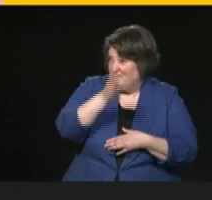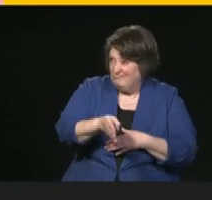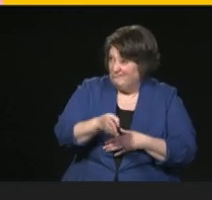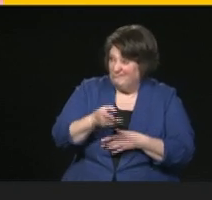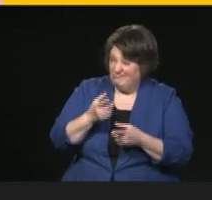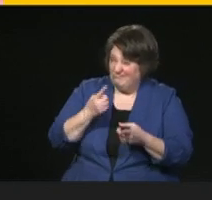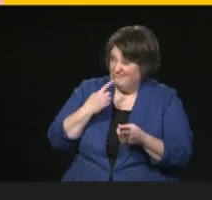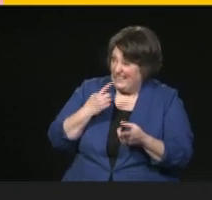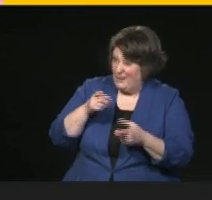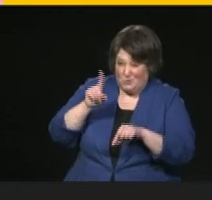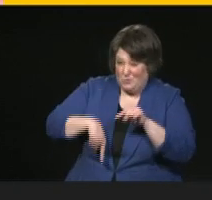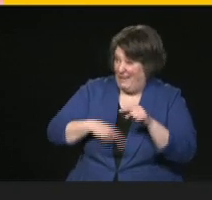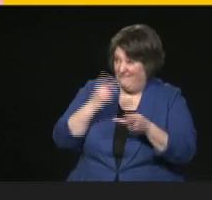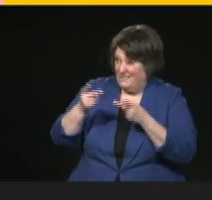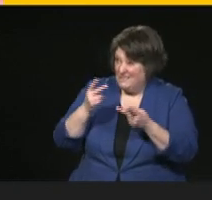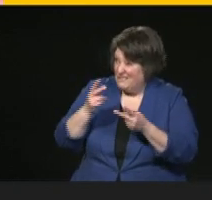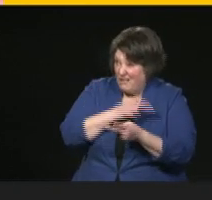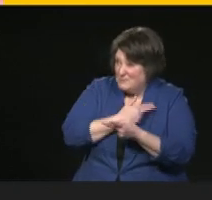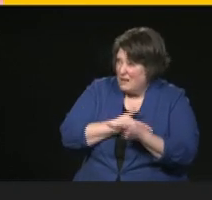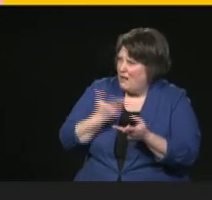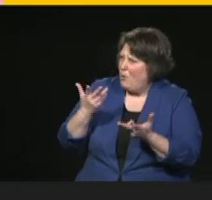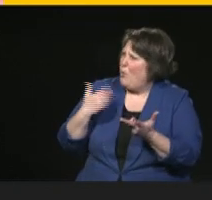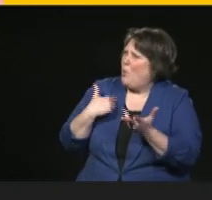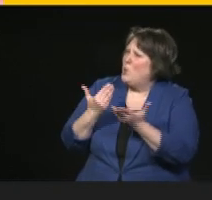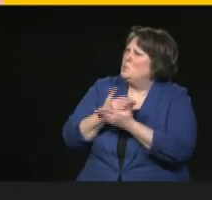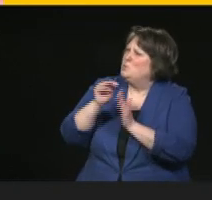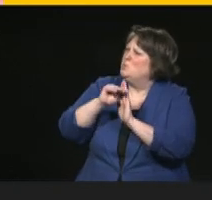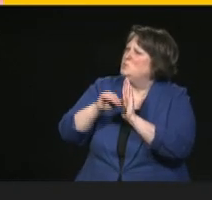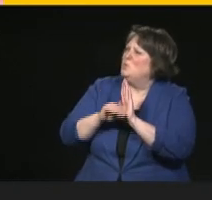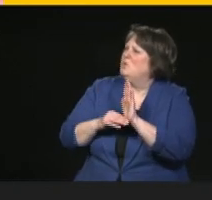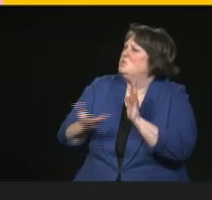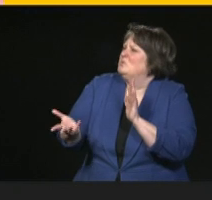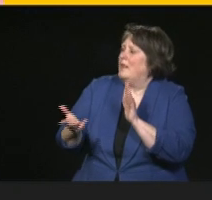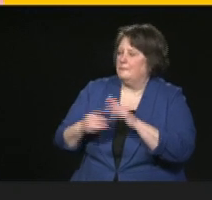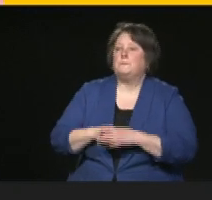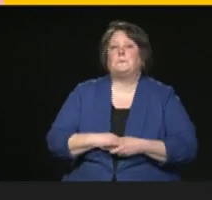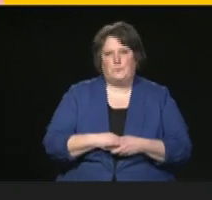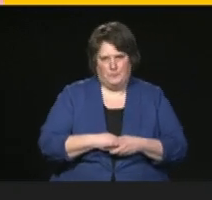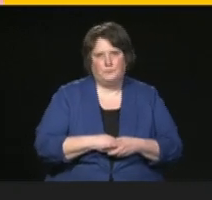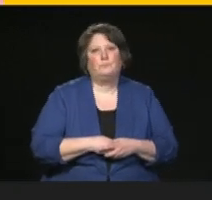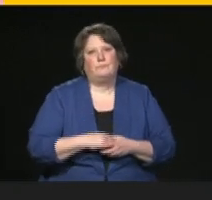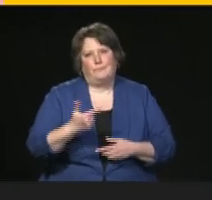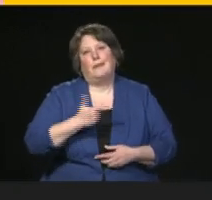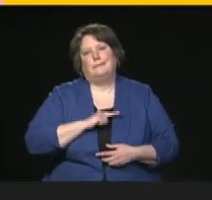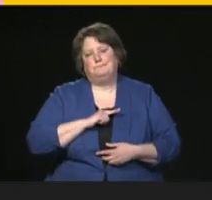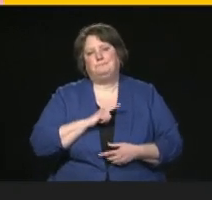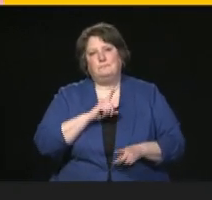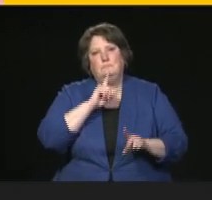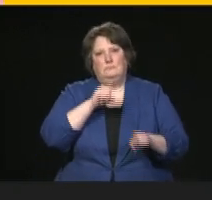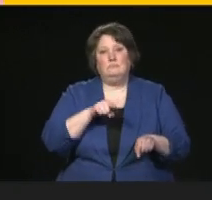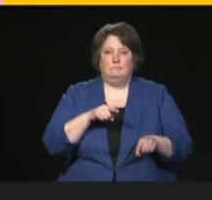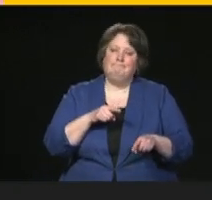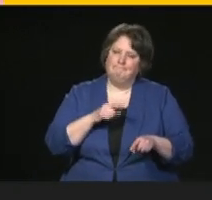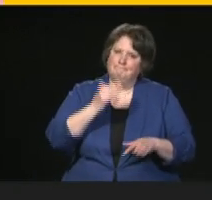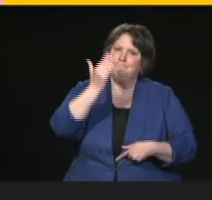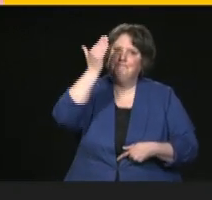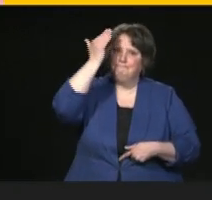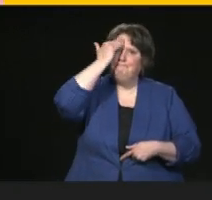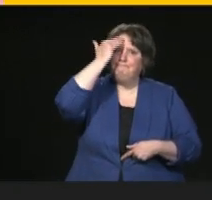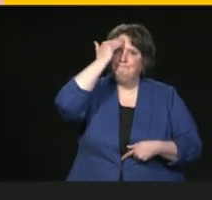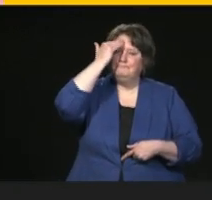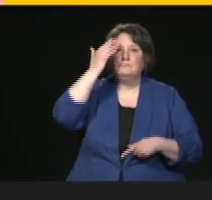Thank you very much for the question. This is among the many live issues we're actually dealing with at what we call an FPT, or federal, provincial, territorial